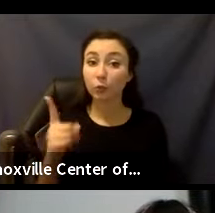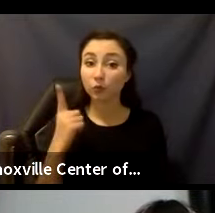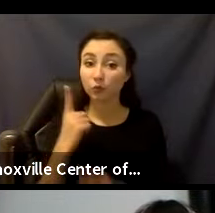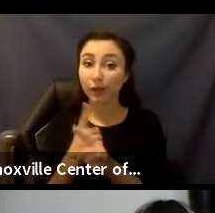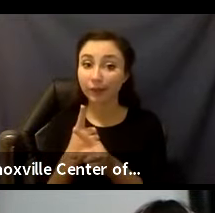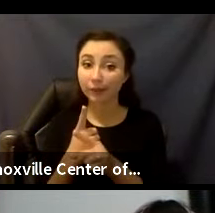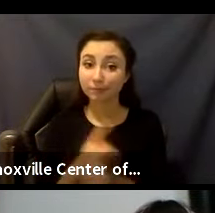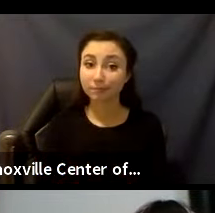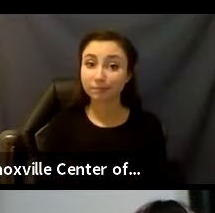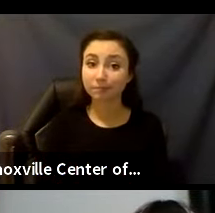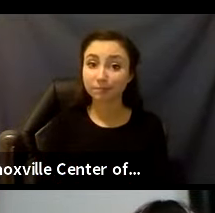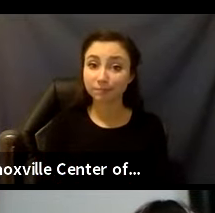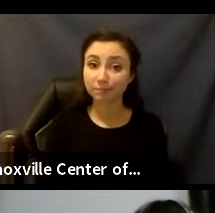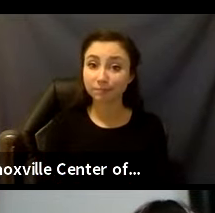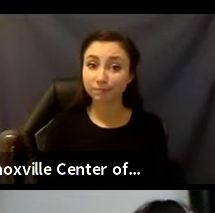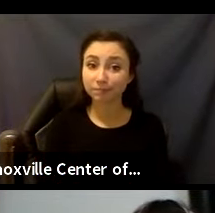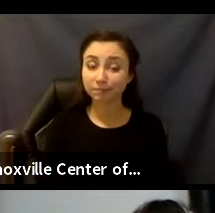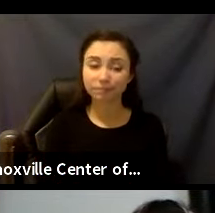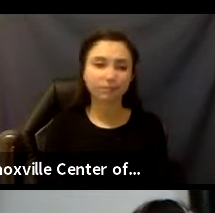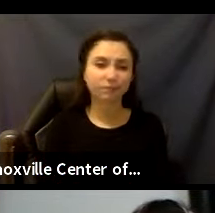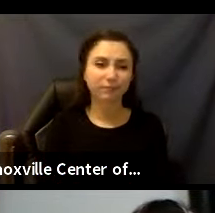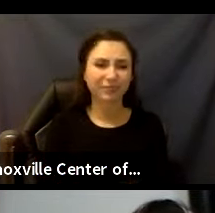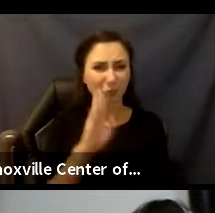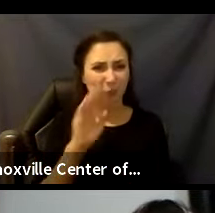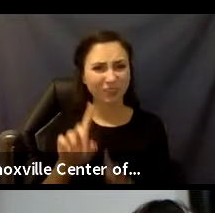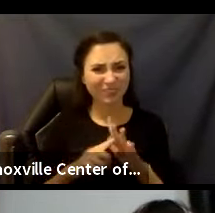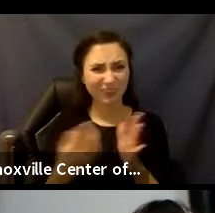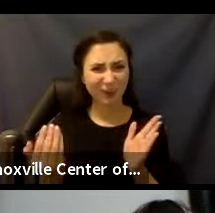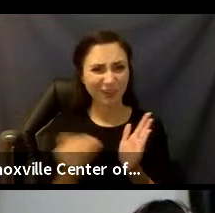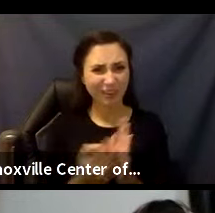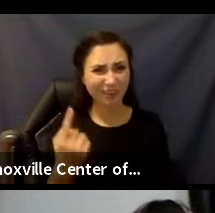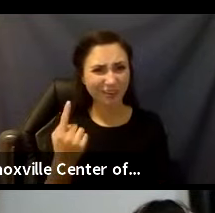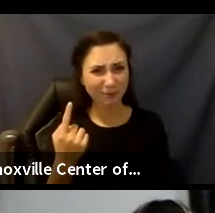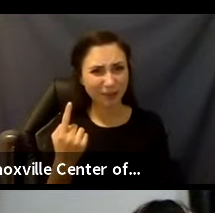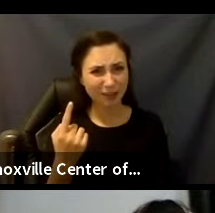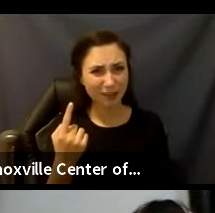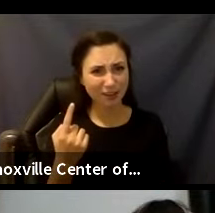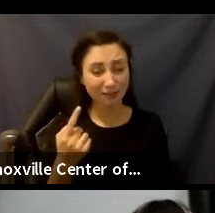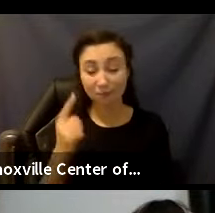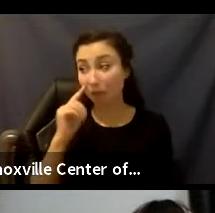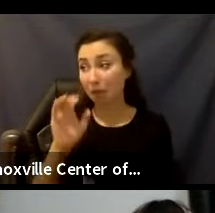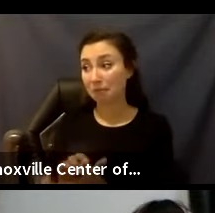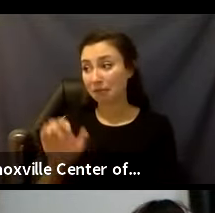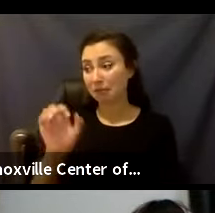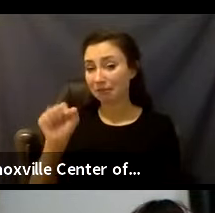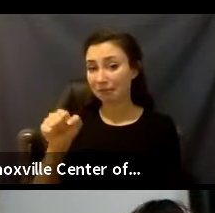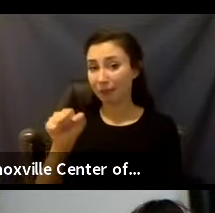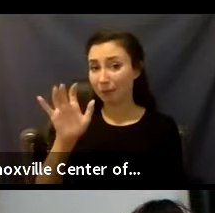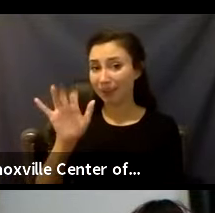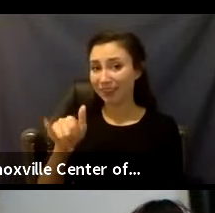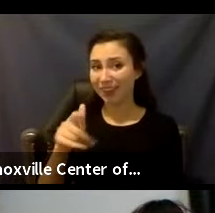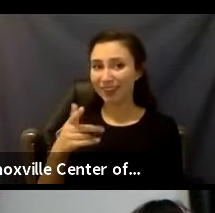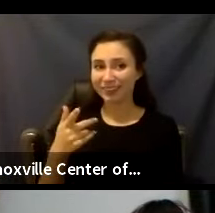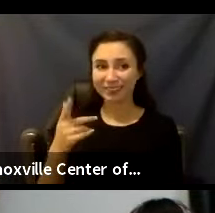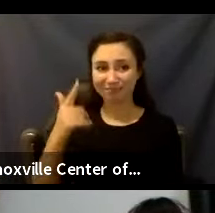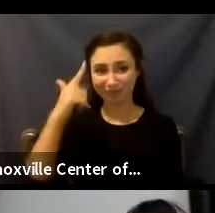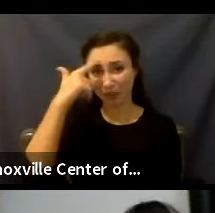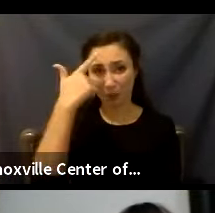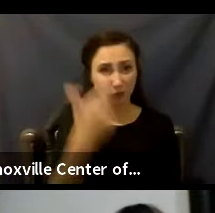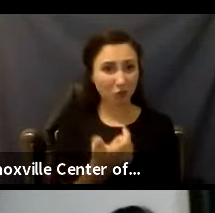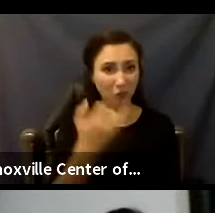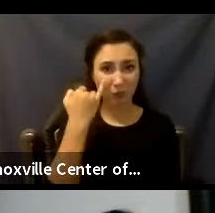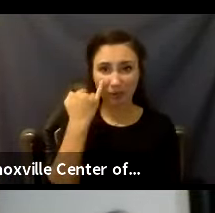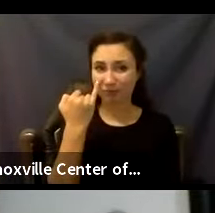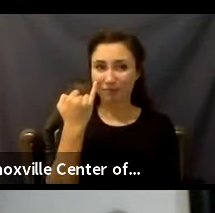Yeah. Will we start over at 1, Mr. Sanders? I believe you would. I mean, that's entirely up to you as to what